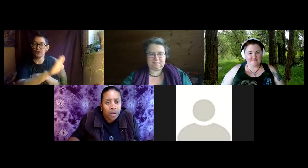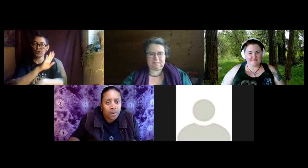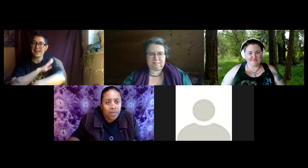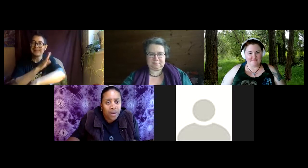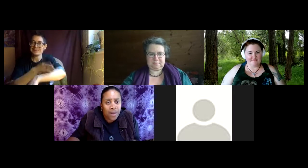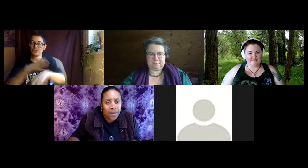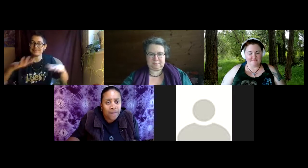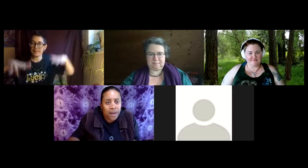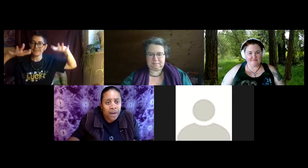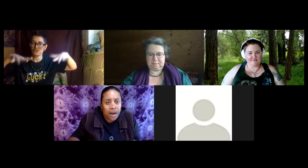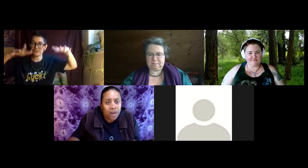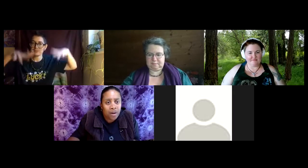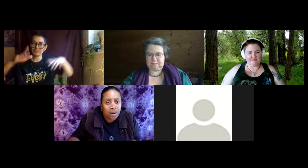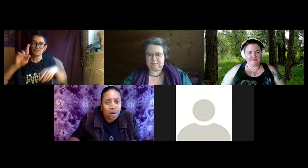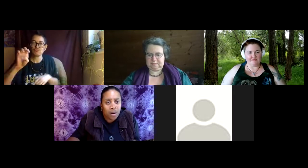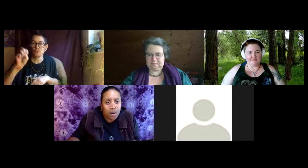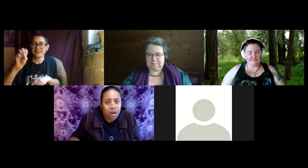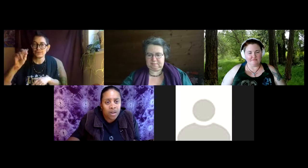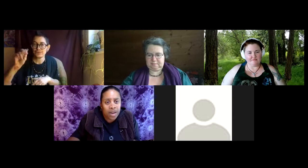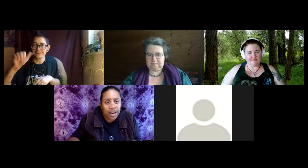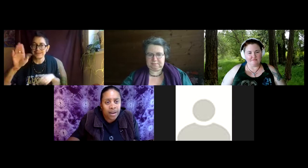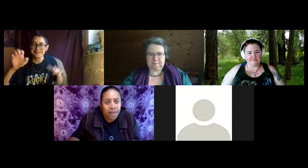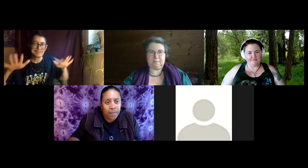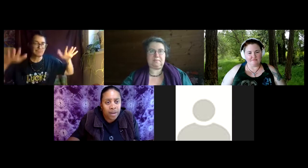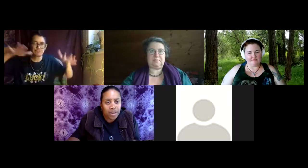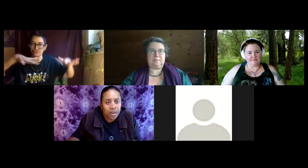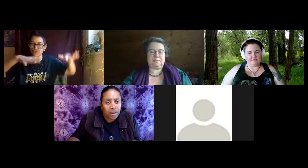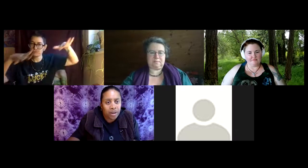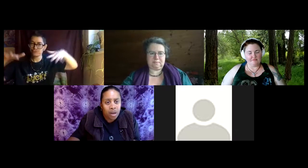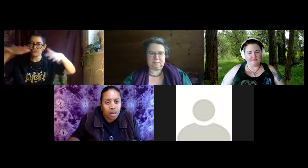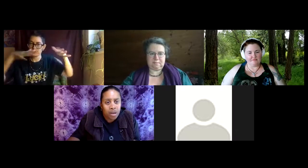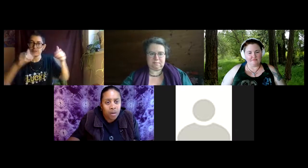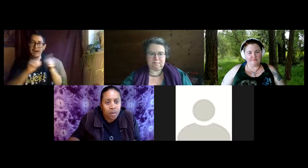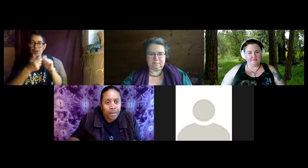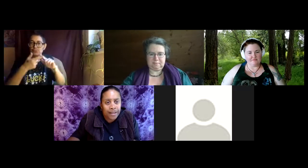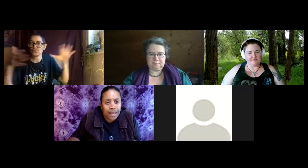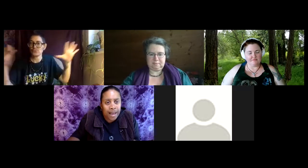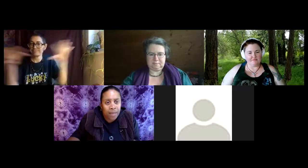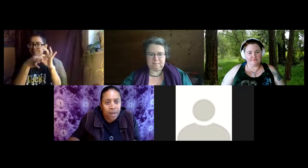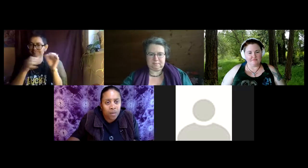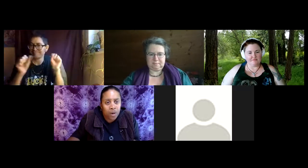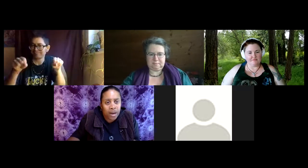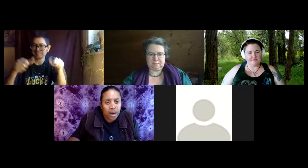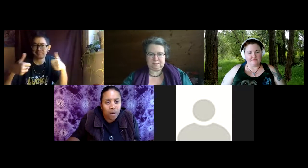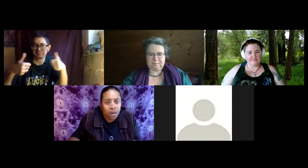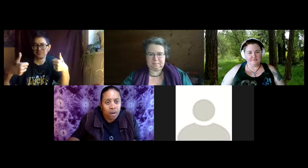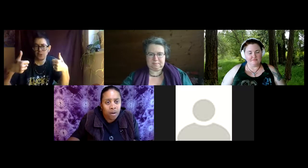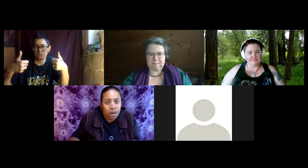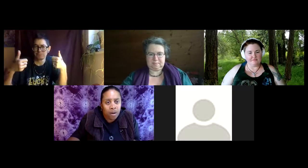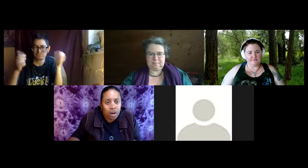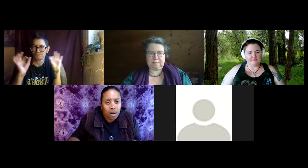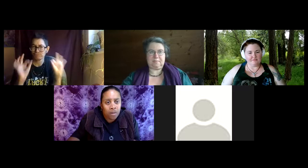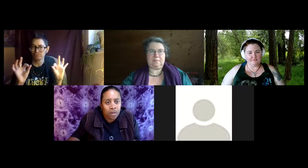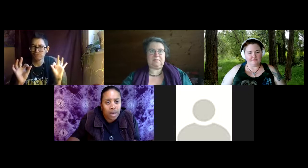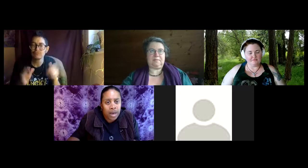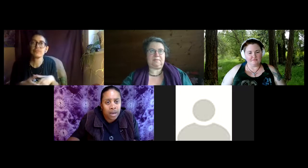You know, so if you're able to figure out your, you know, your energetic, your vibration, you know, things like that, make it work out,